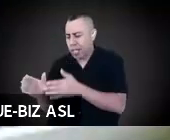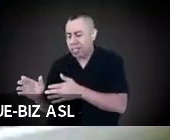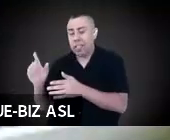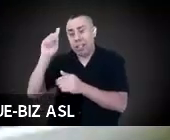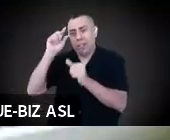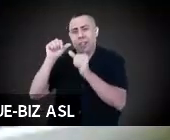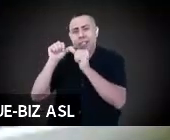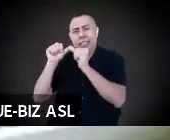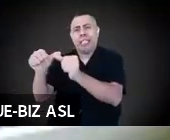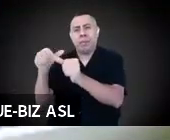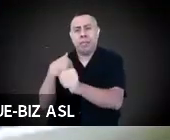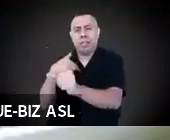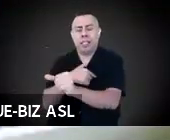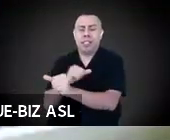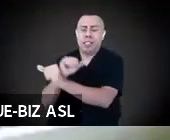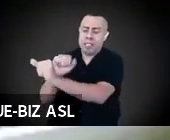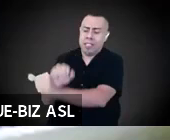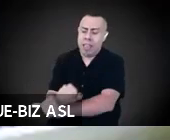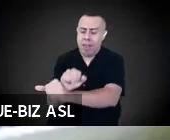mentally,